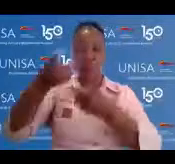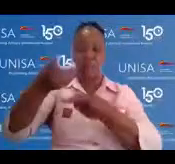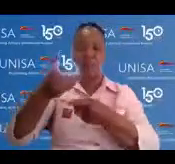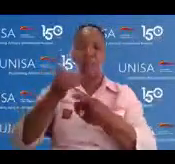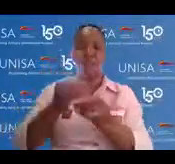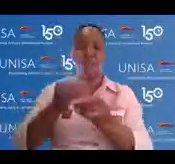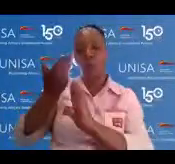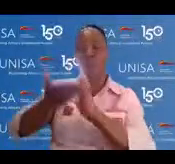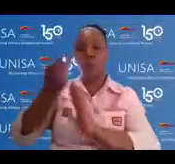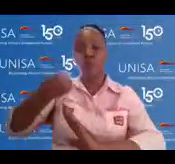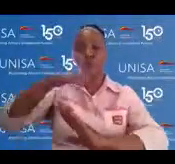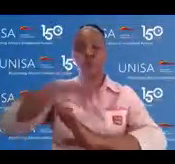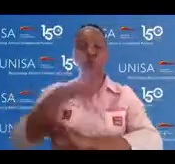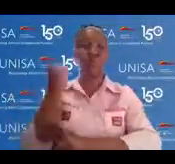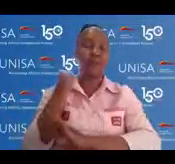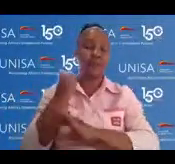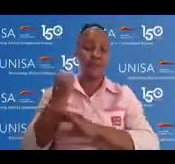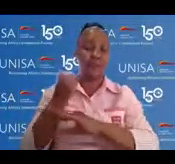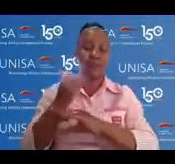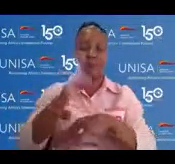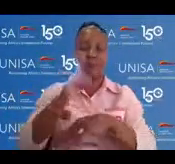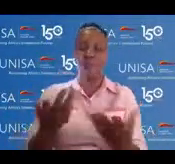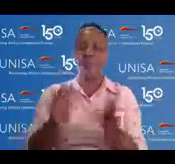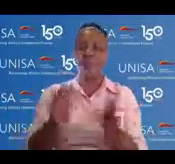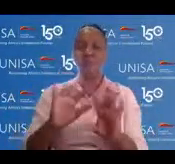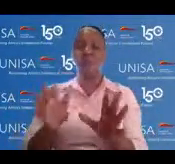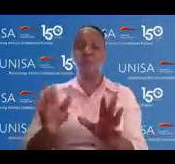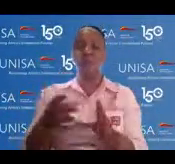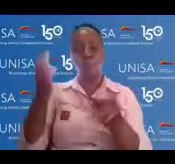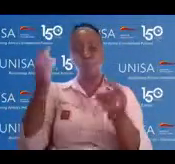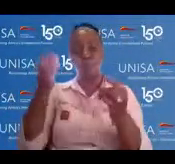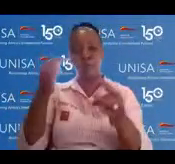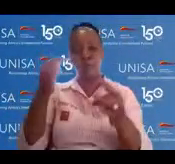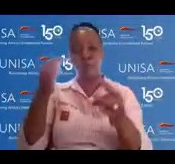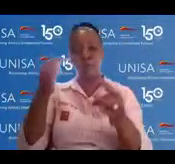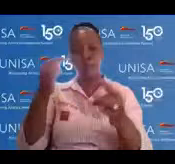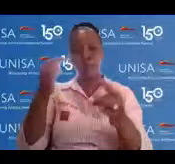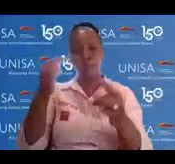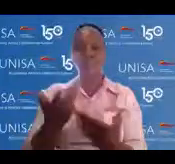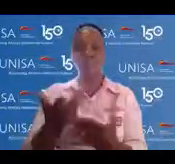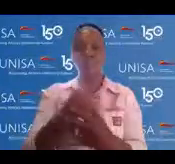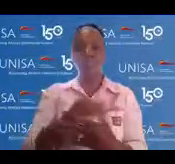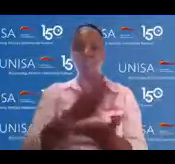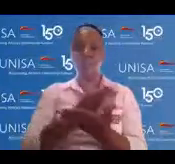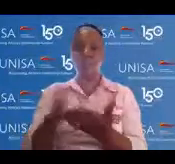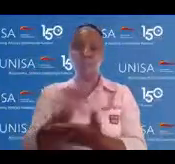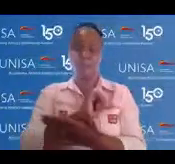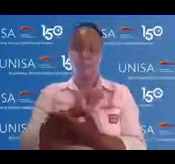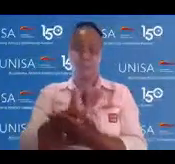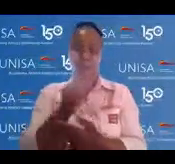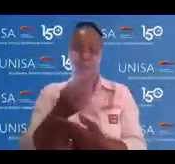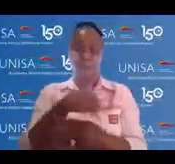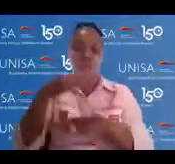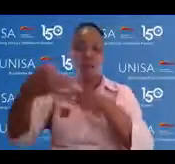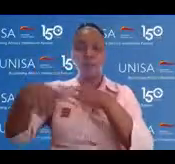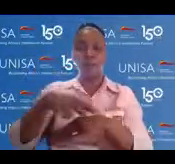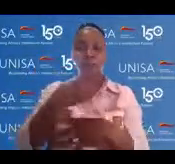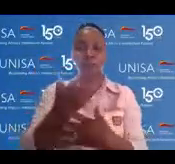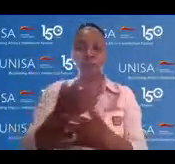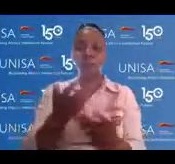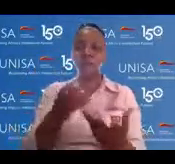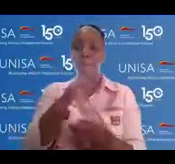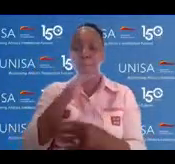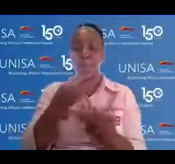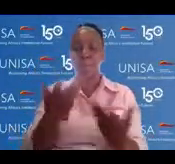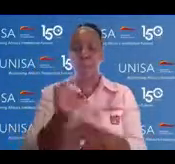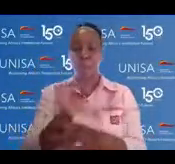database. Guys, you can also share this PDF document outside of your app. So in other words, once the PDF